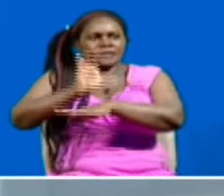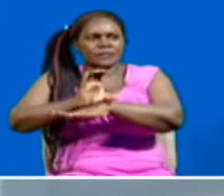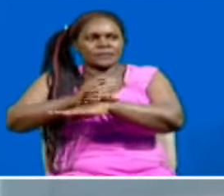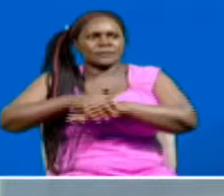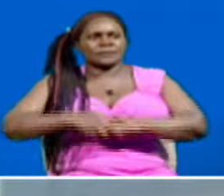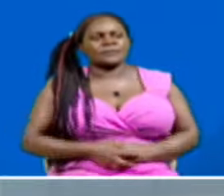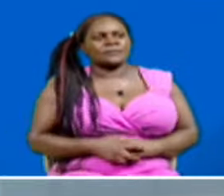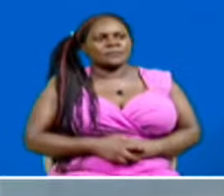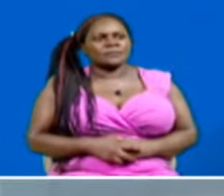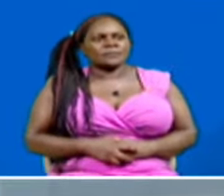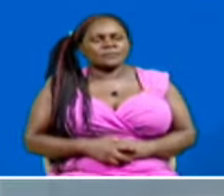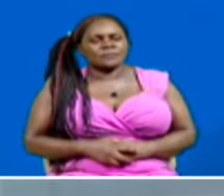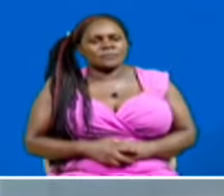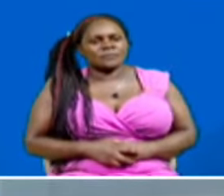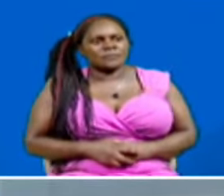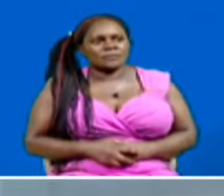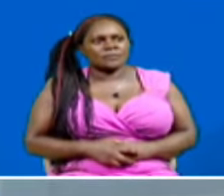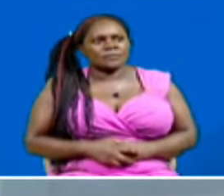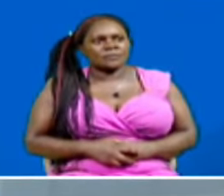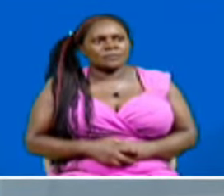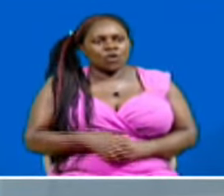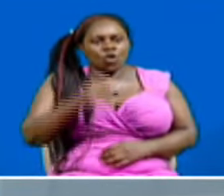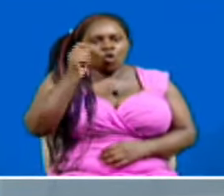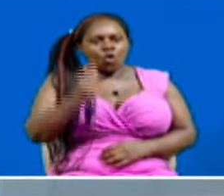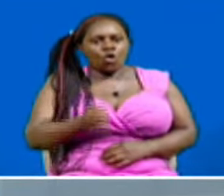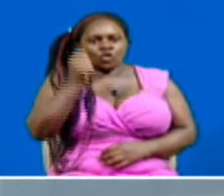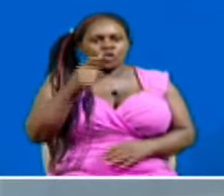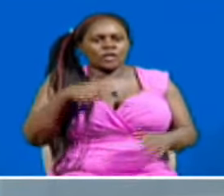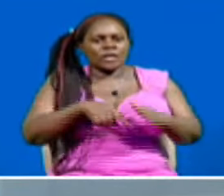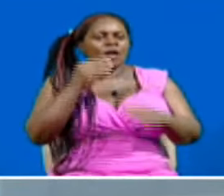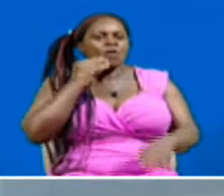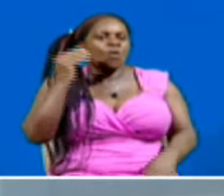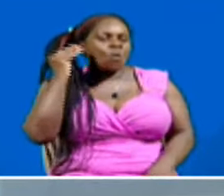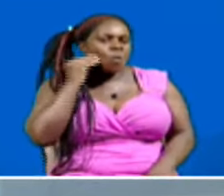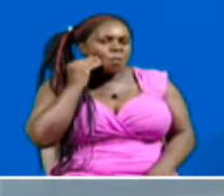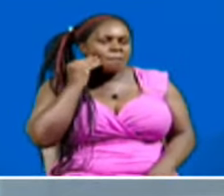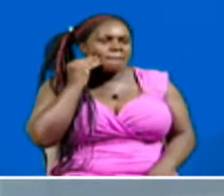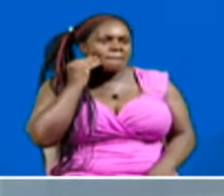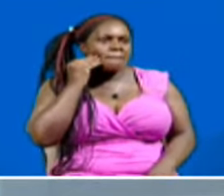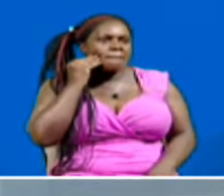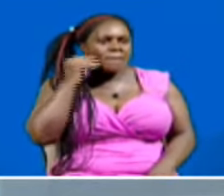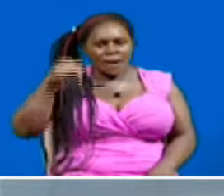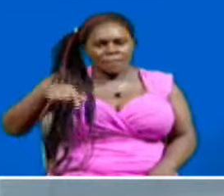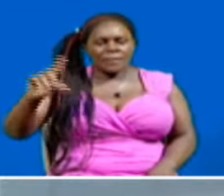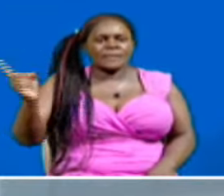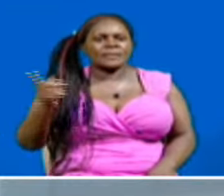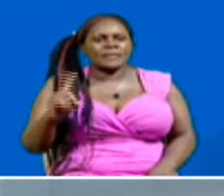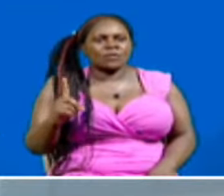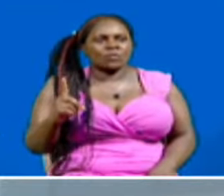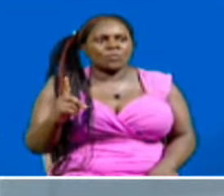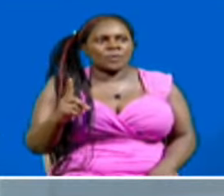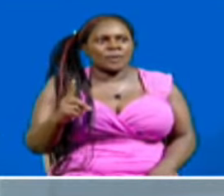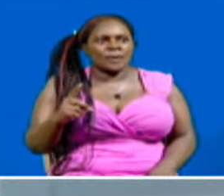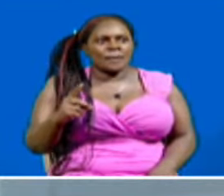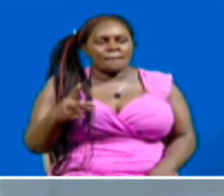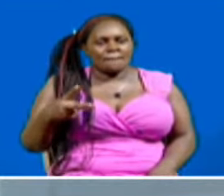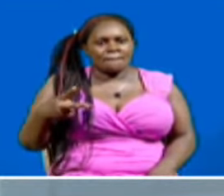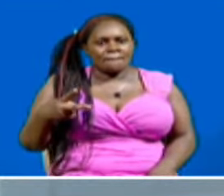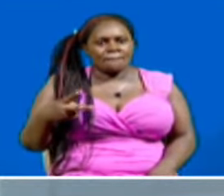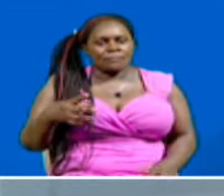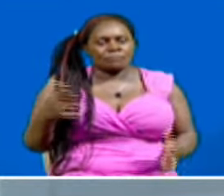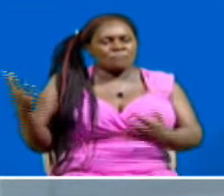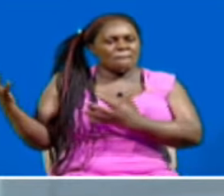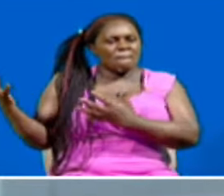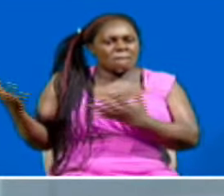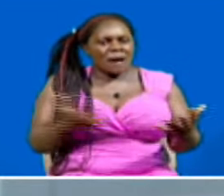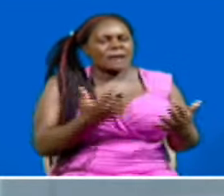David Nderitu Ndumo, had auctioneers raid his home in Marurui Estate, Nairobi, cutting away electronics, furniture